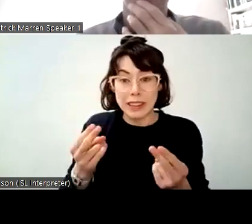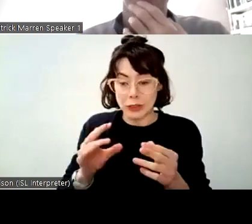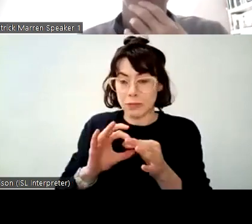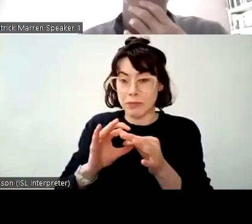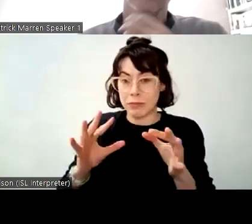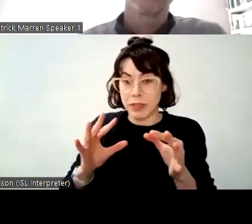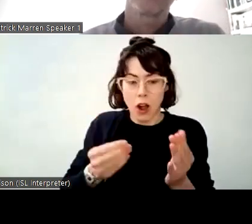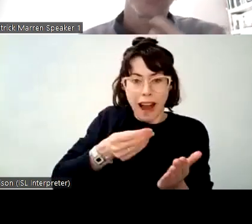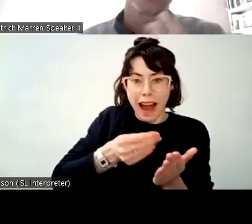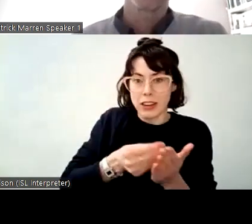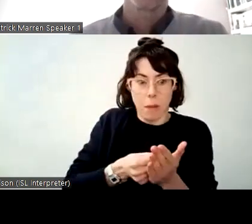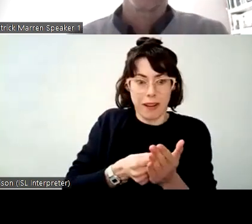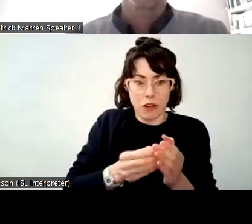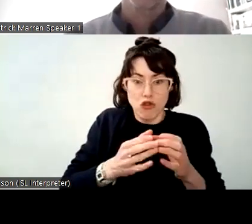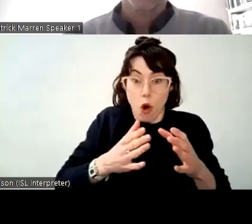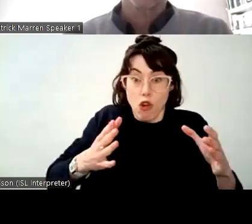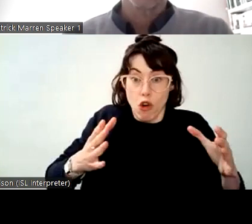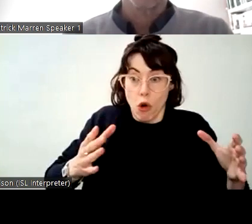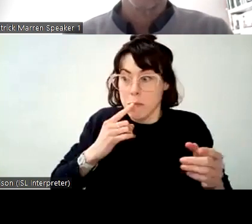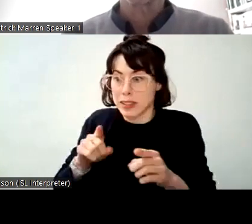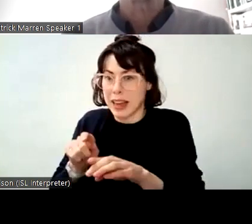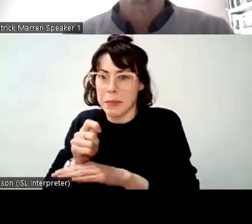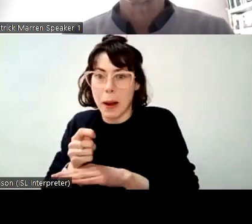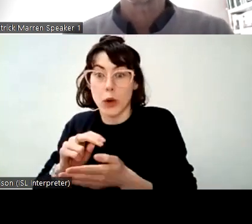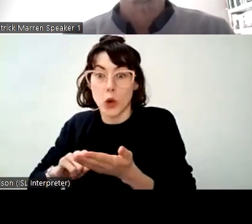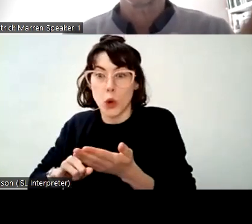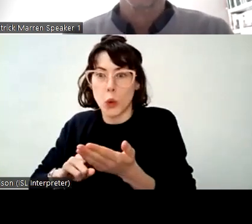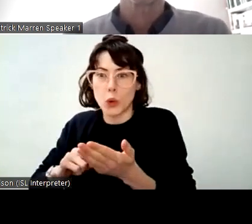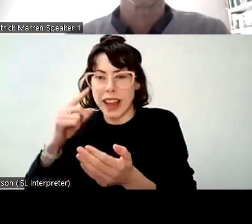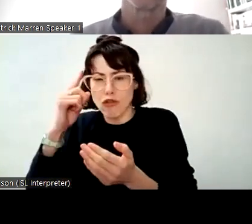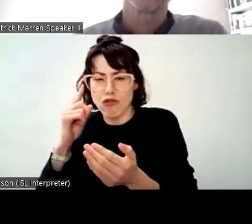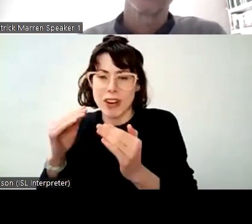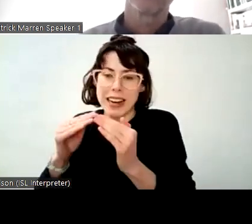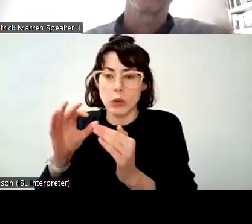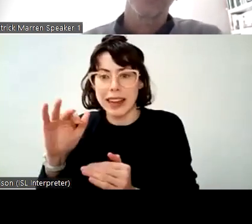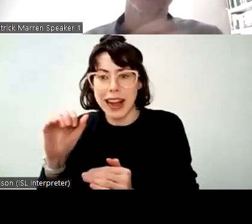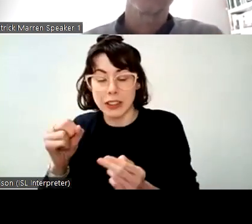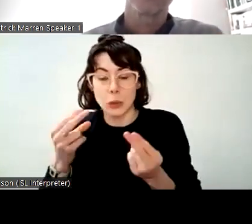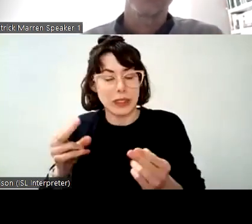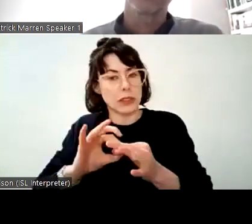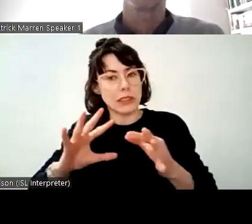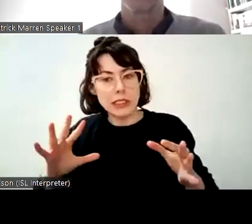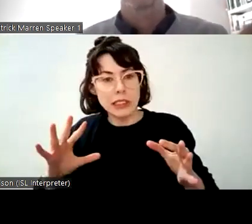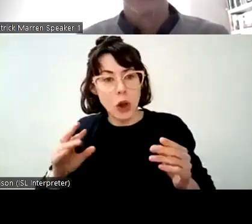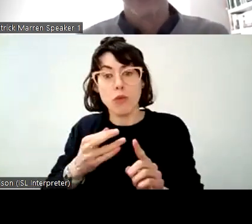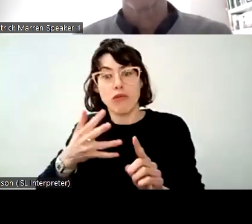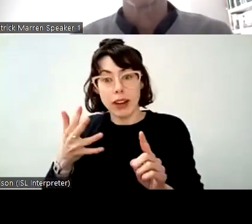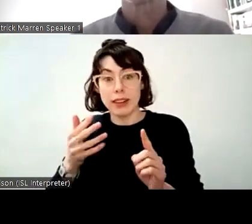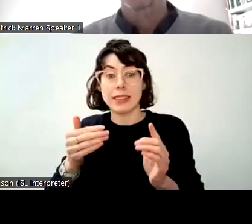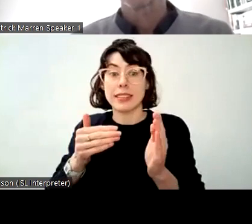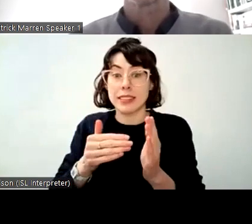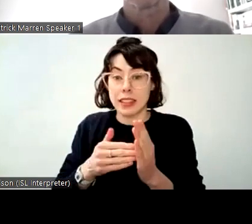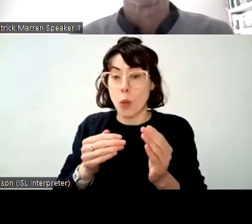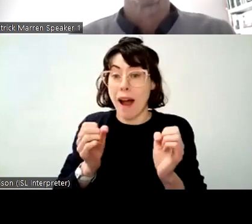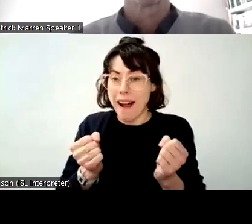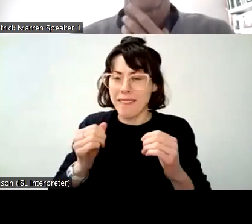greenhouse gases. We recognize a need to address the environmental and biodiversity challenges. We recognize a need to address the equity